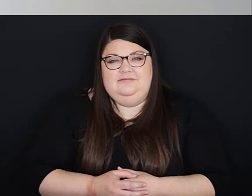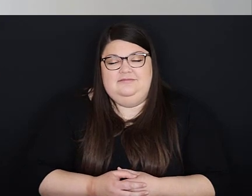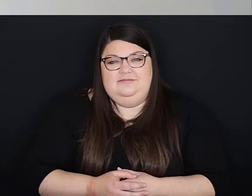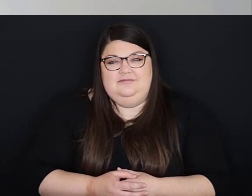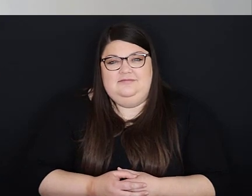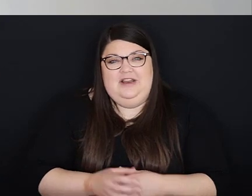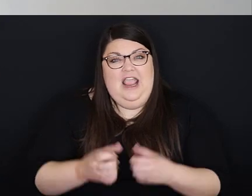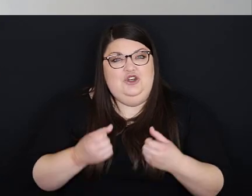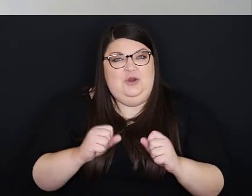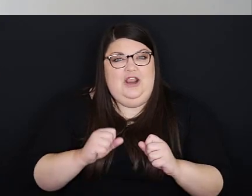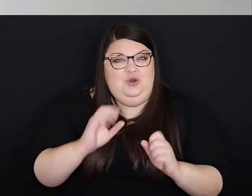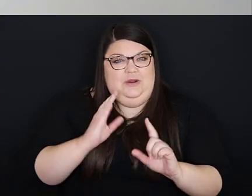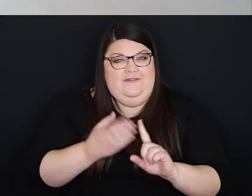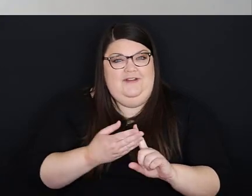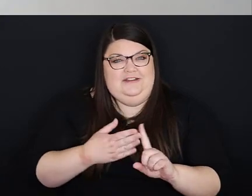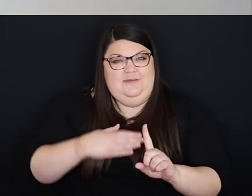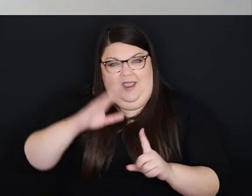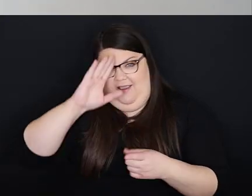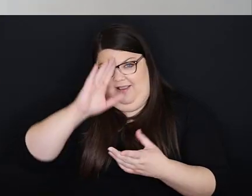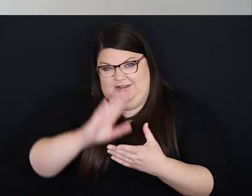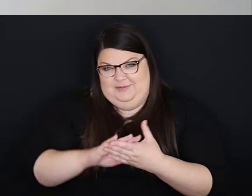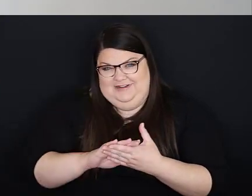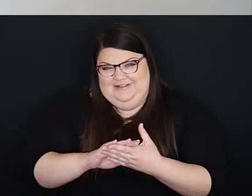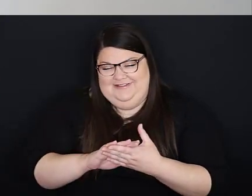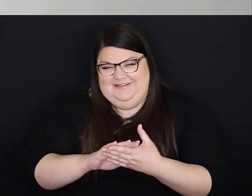And I tried to convince my husband